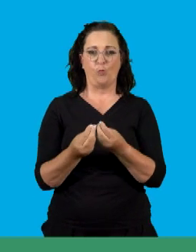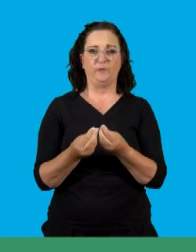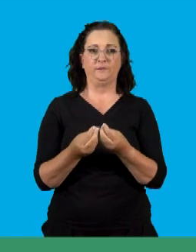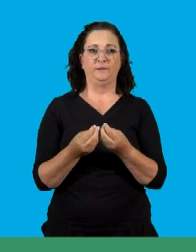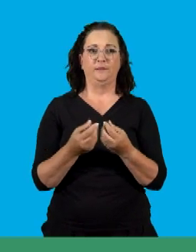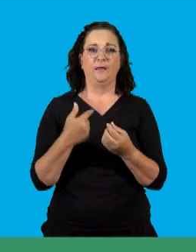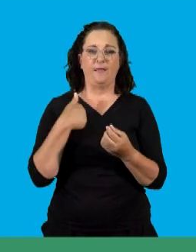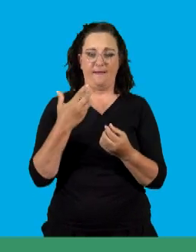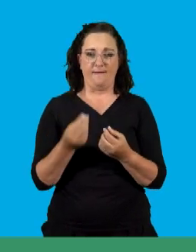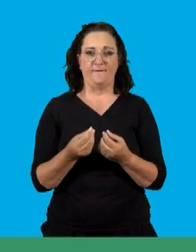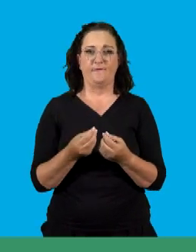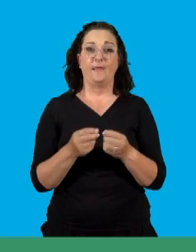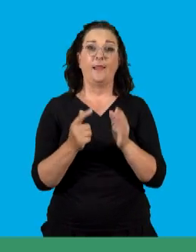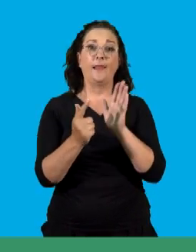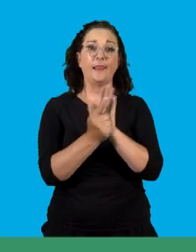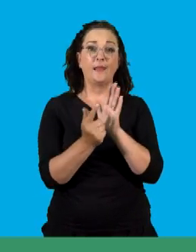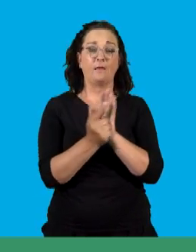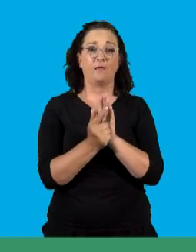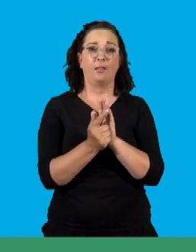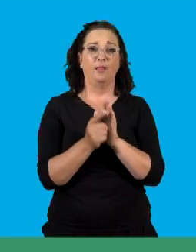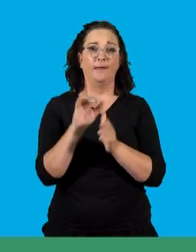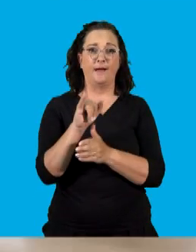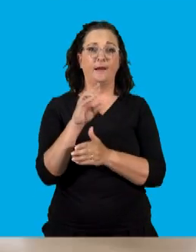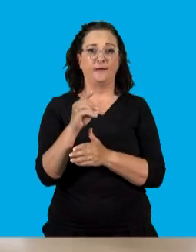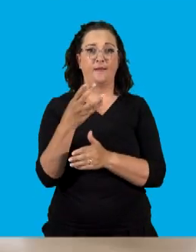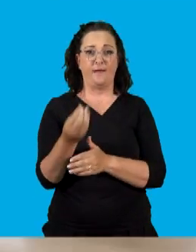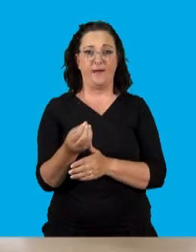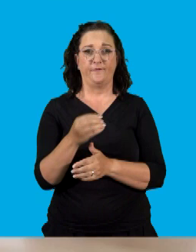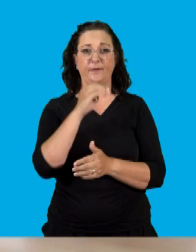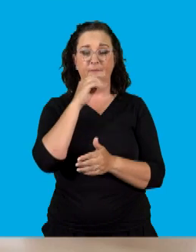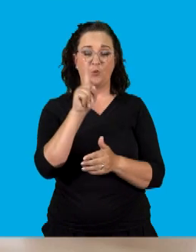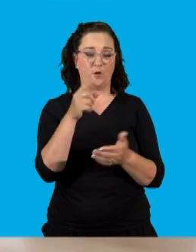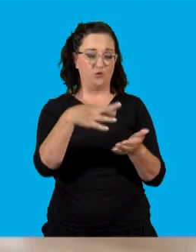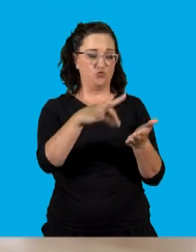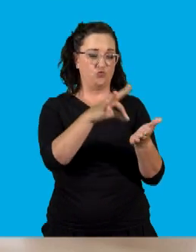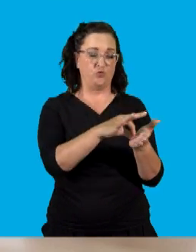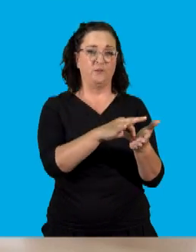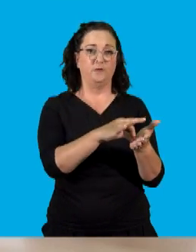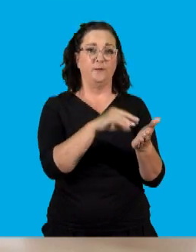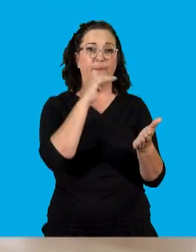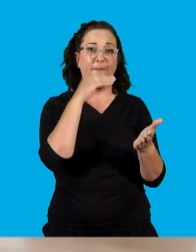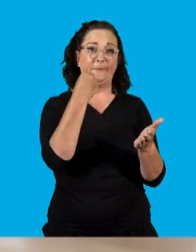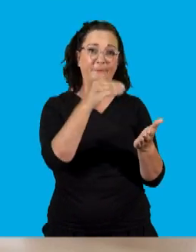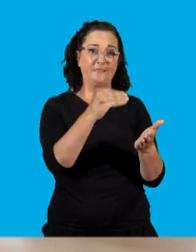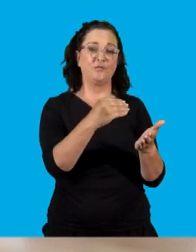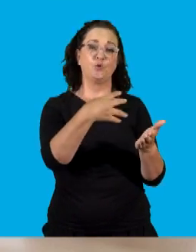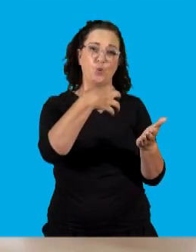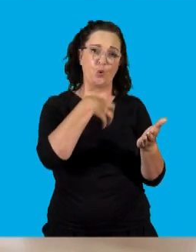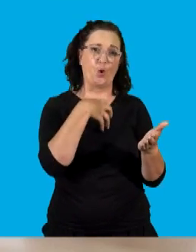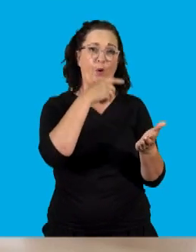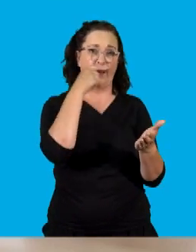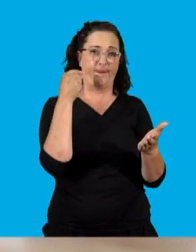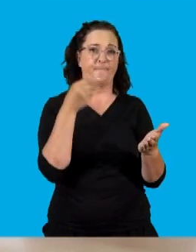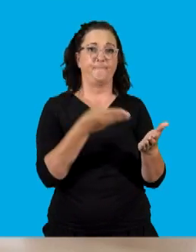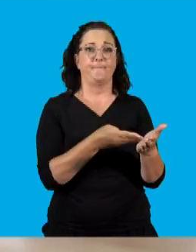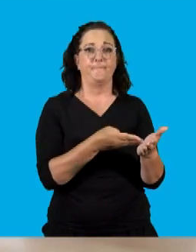business has its own legal identity, we simply mean that a business is registered in its own name.